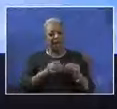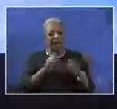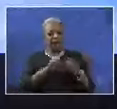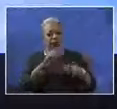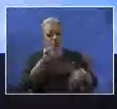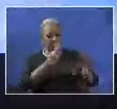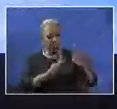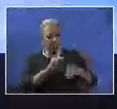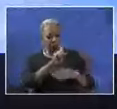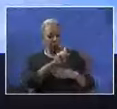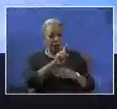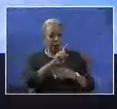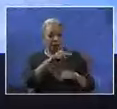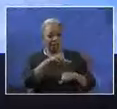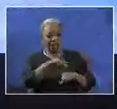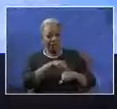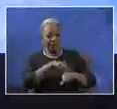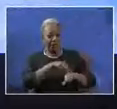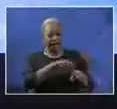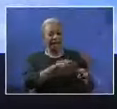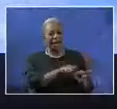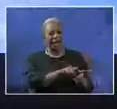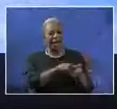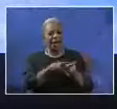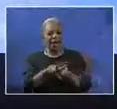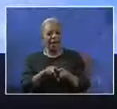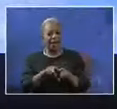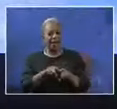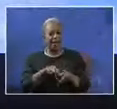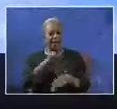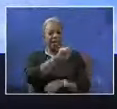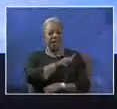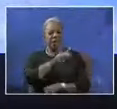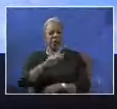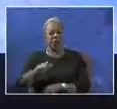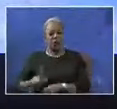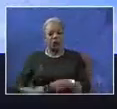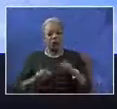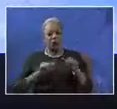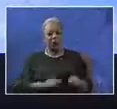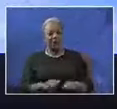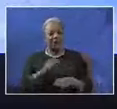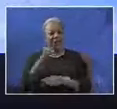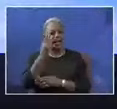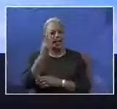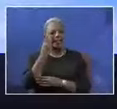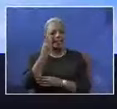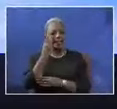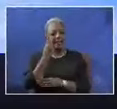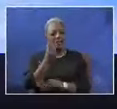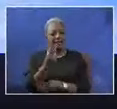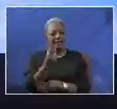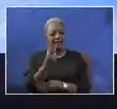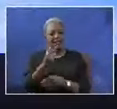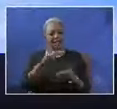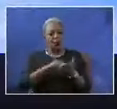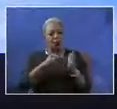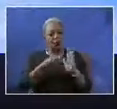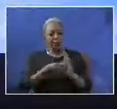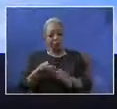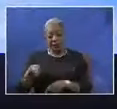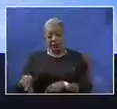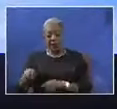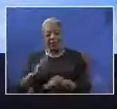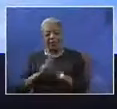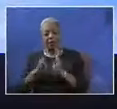are while the eyes of the Lord the king still see. In other words, he knows that David is getting old, and he says, before